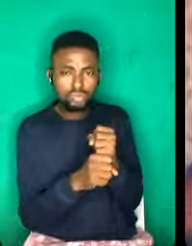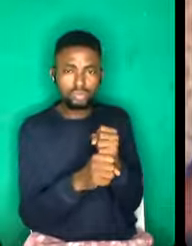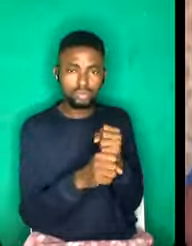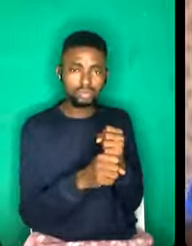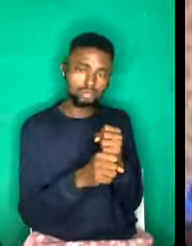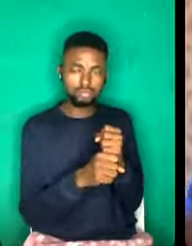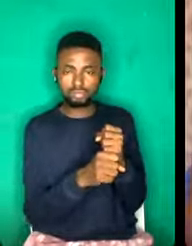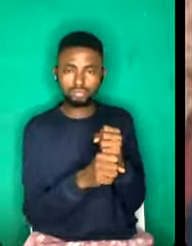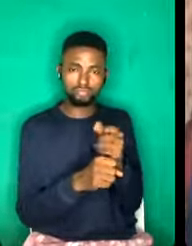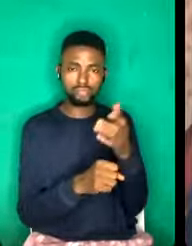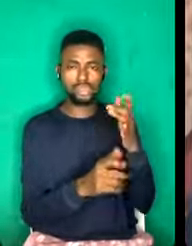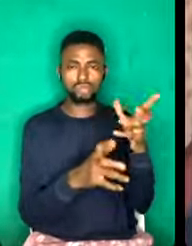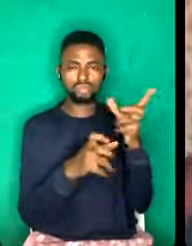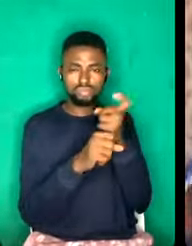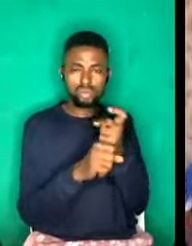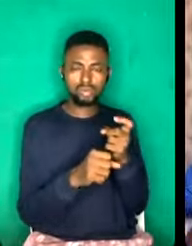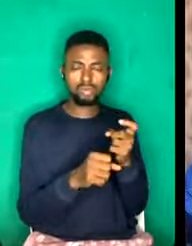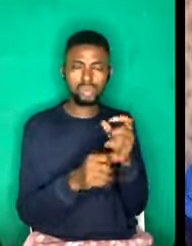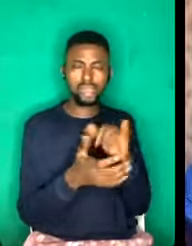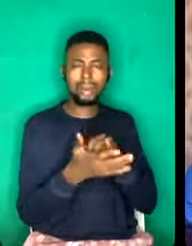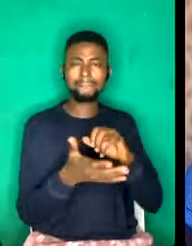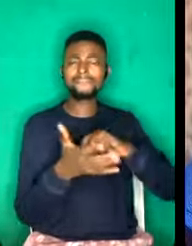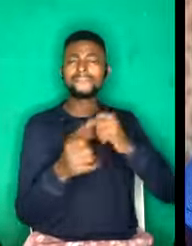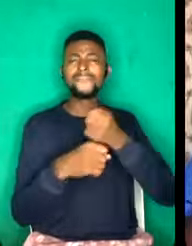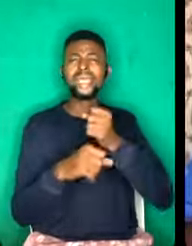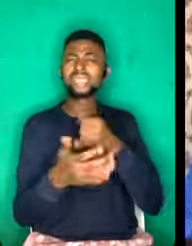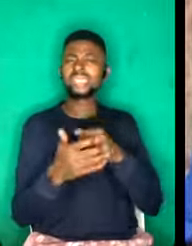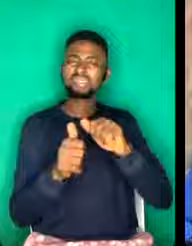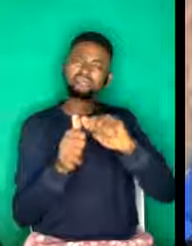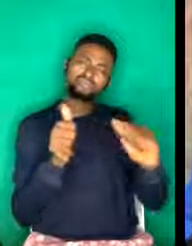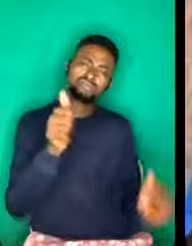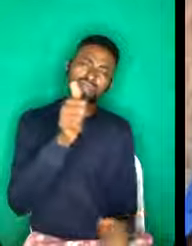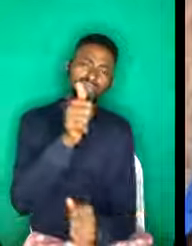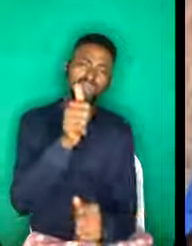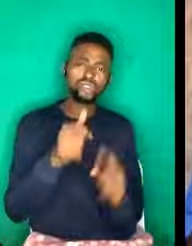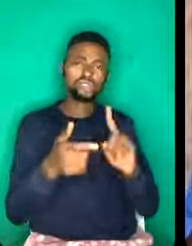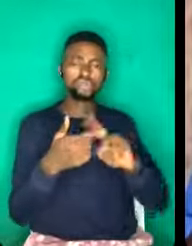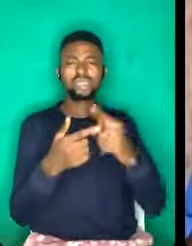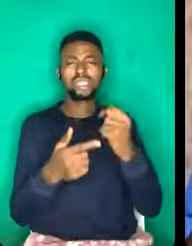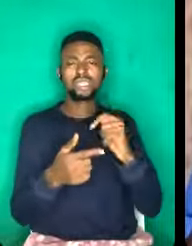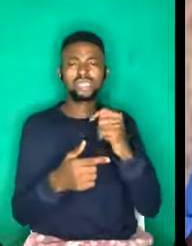bit inferior to the spoken language. It is not.